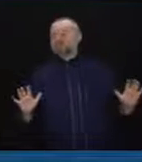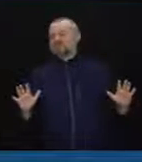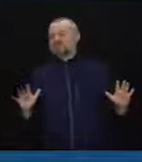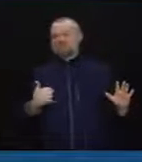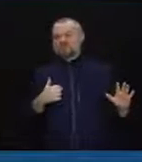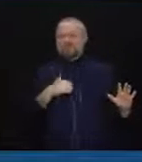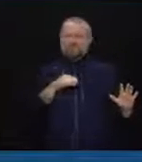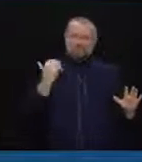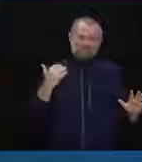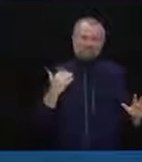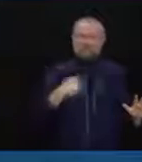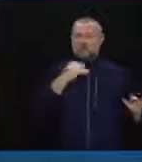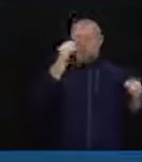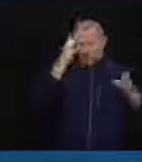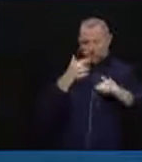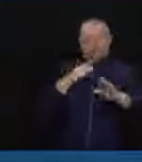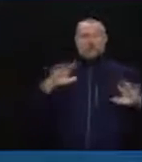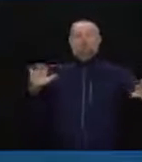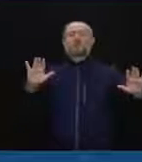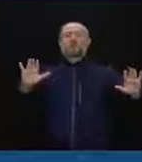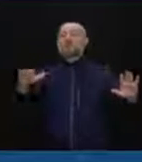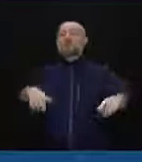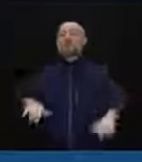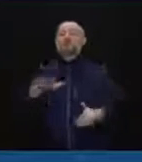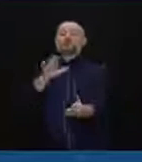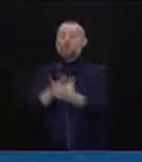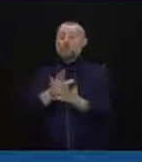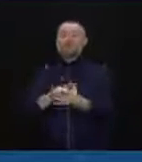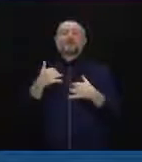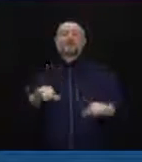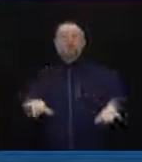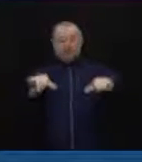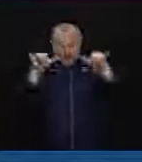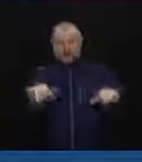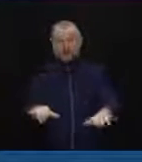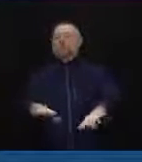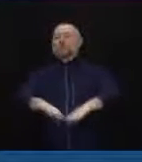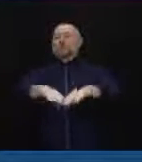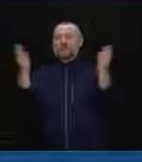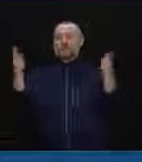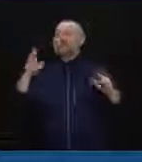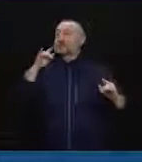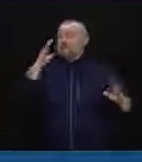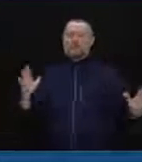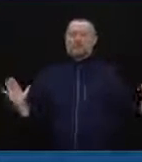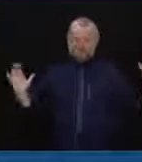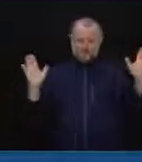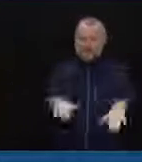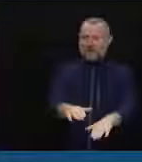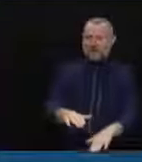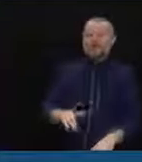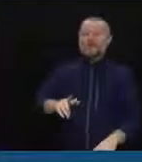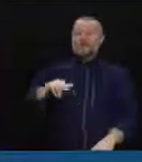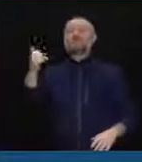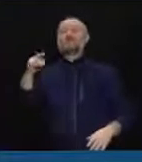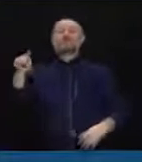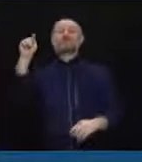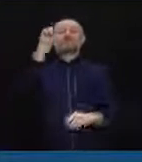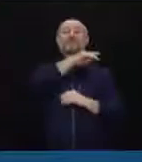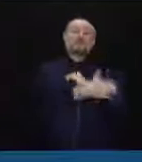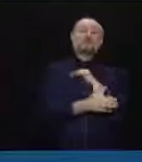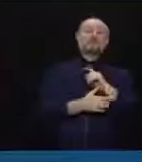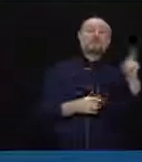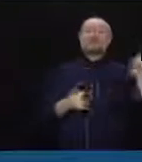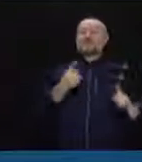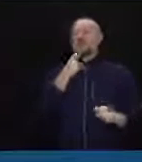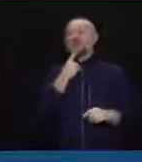open, even though other parts of the country, they were thrown in the towel and saying, well, we'll just leave them all remote. We couldn't do that here in the state of New York. We